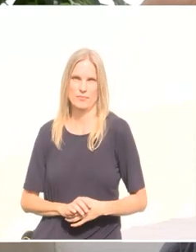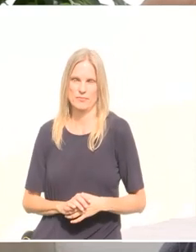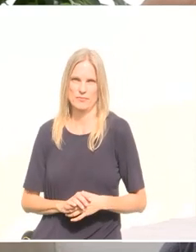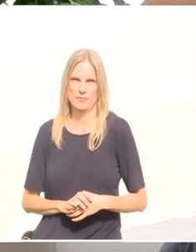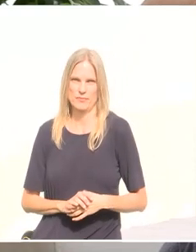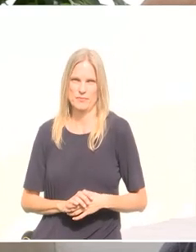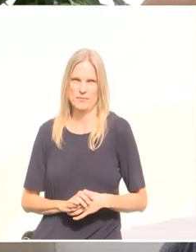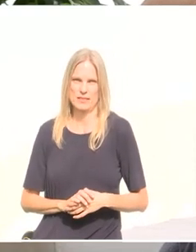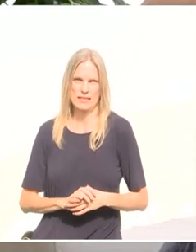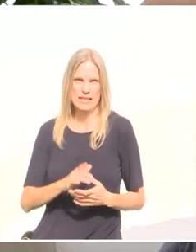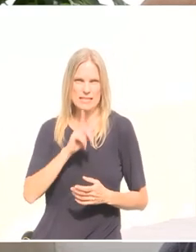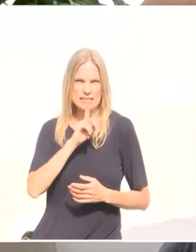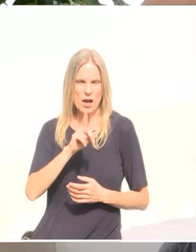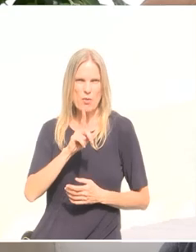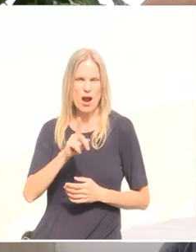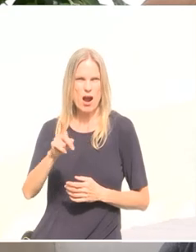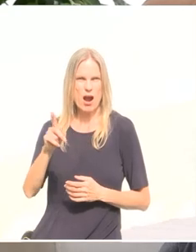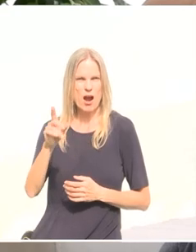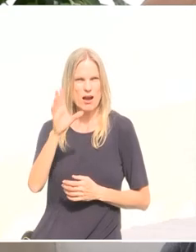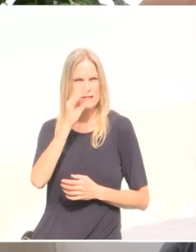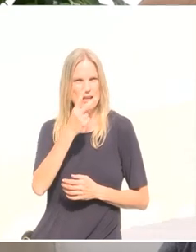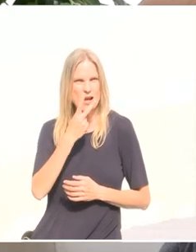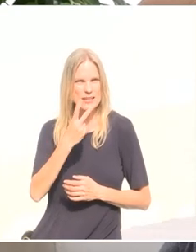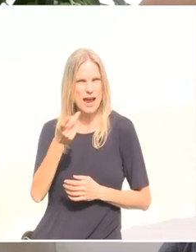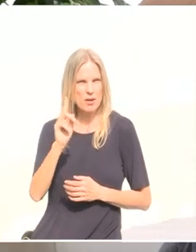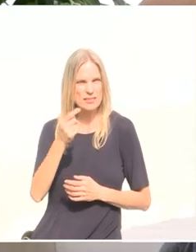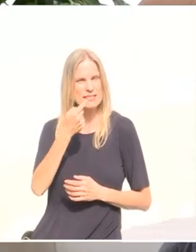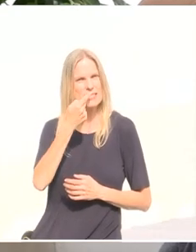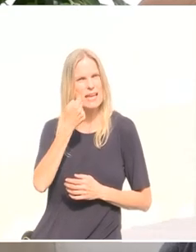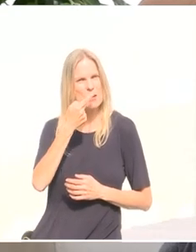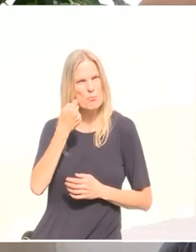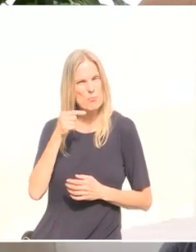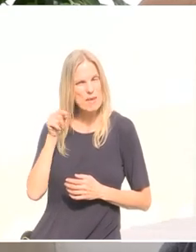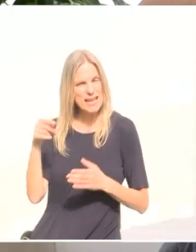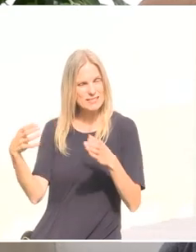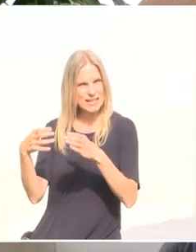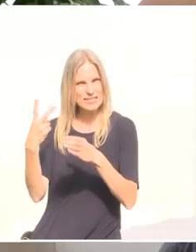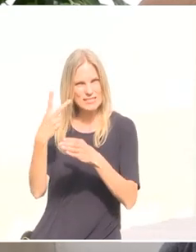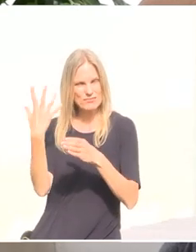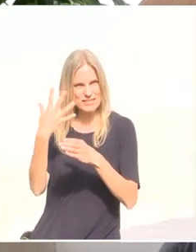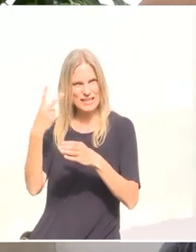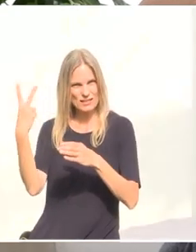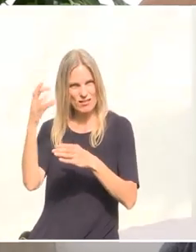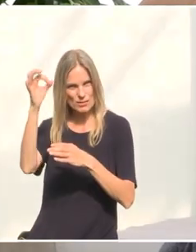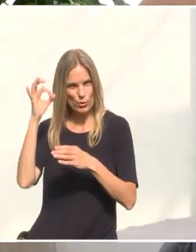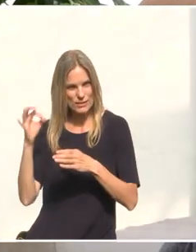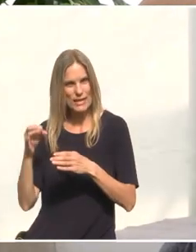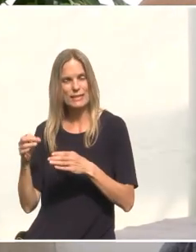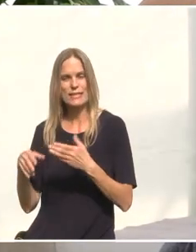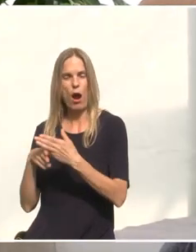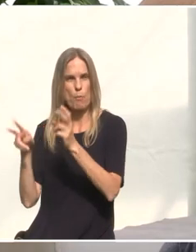And also I can see that as we're talking about men, so 52% were already seeking for